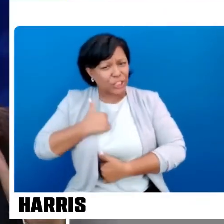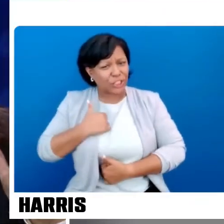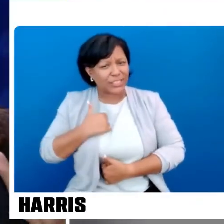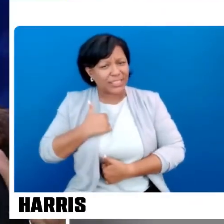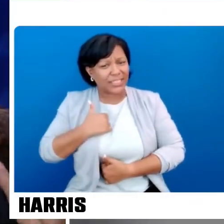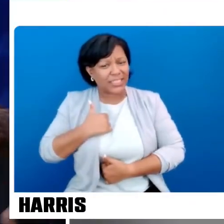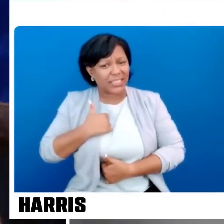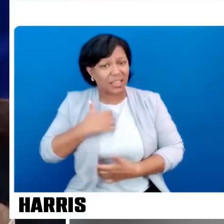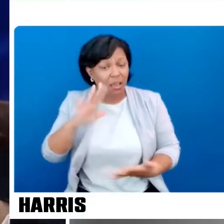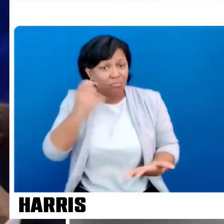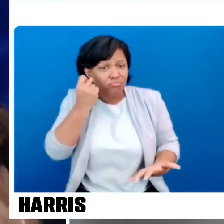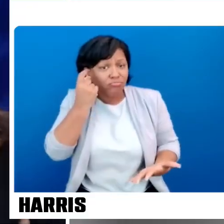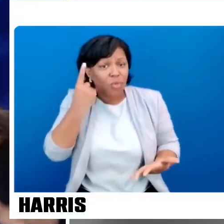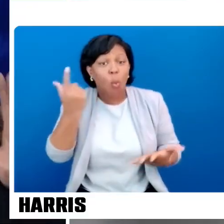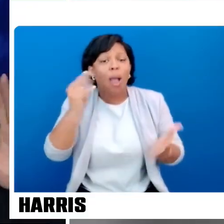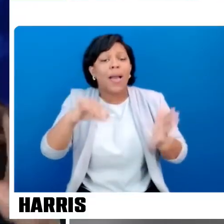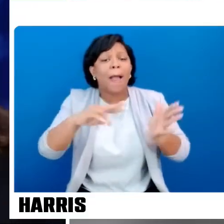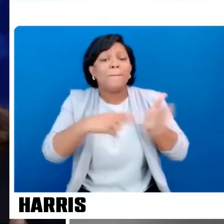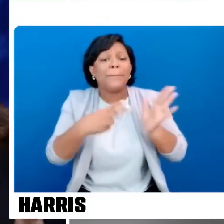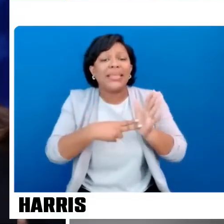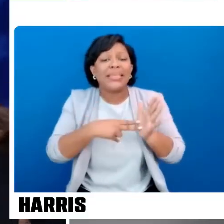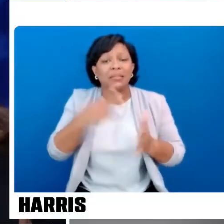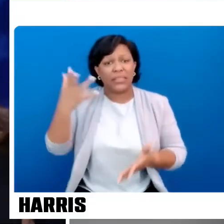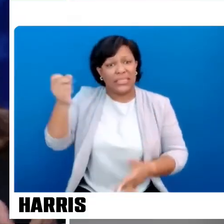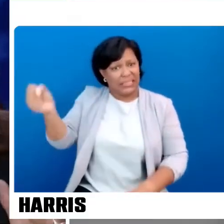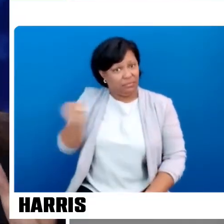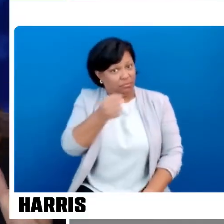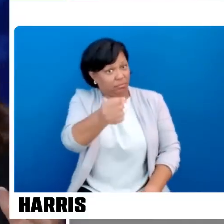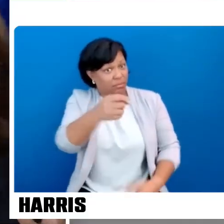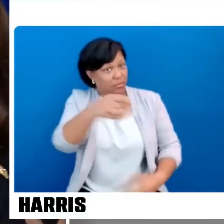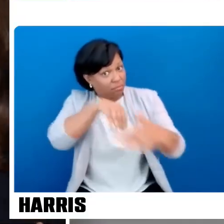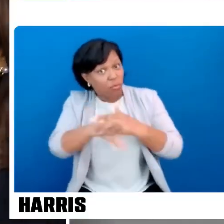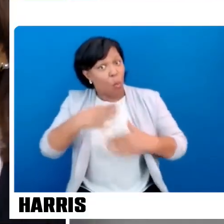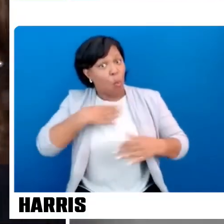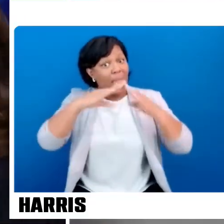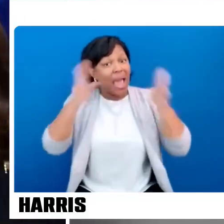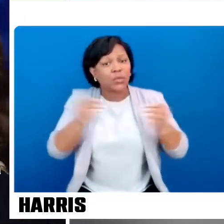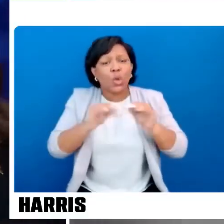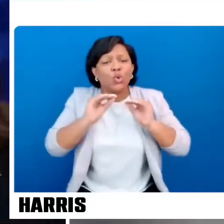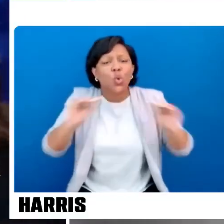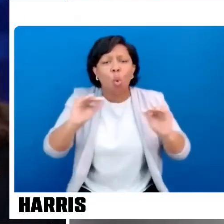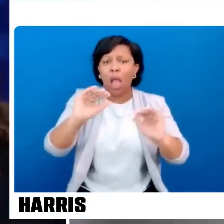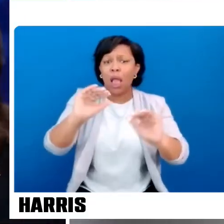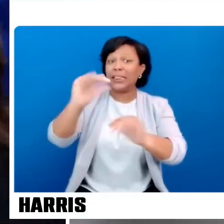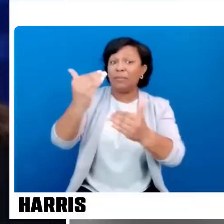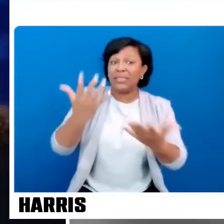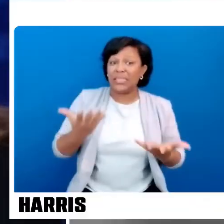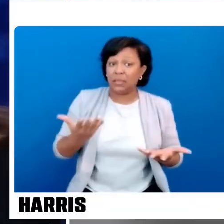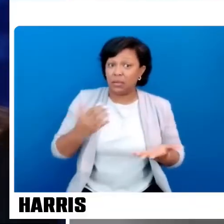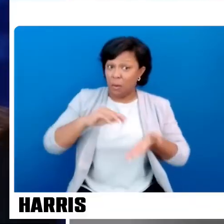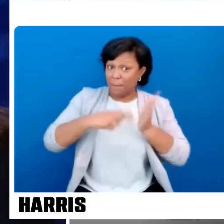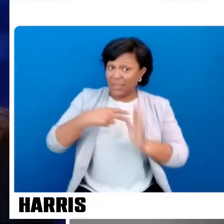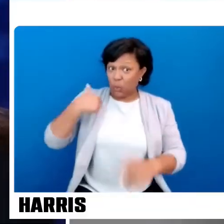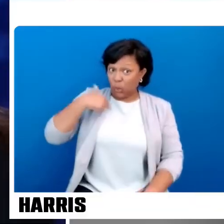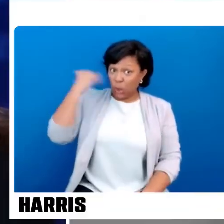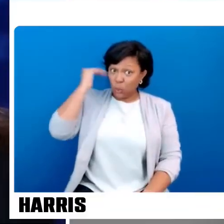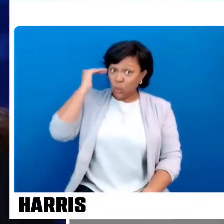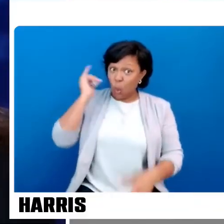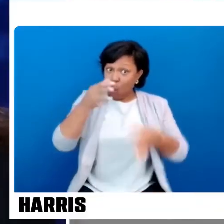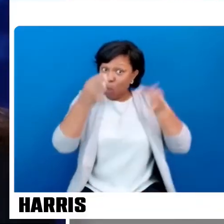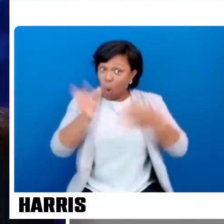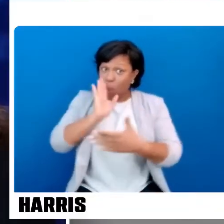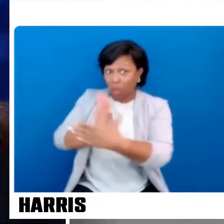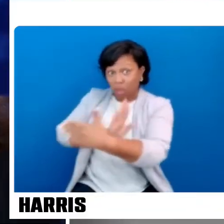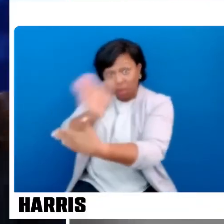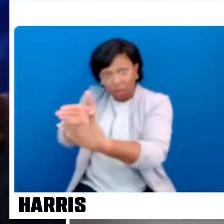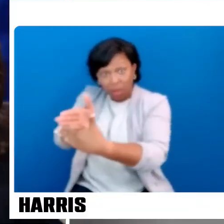Trump were back in the White House with no guardrails, because certainly we know now the court won't stop him. We know J.D. Vance is not going to stop